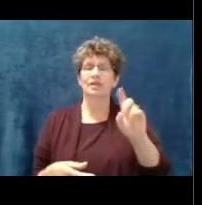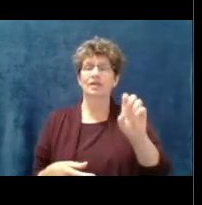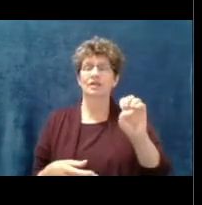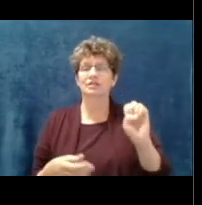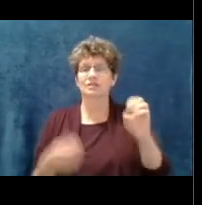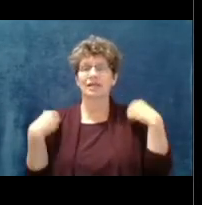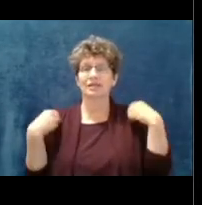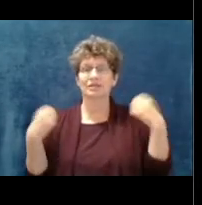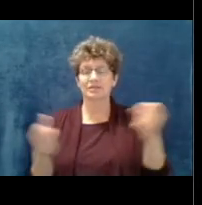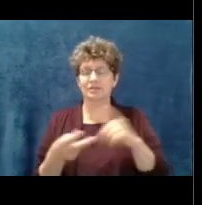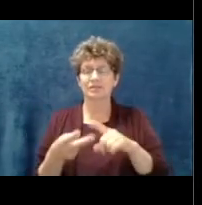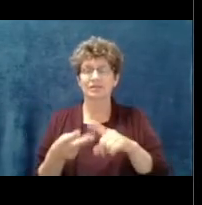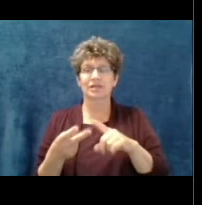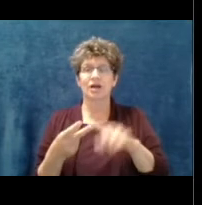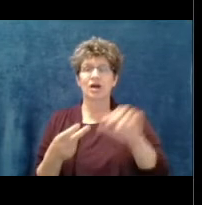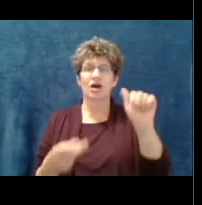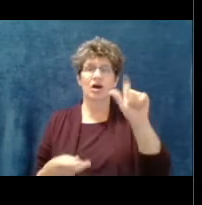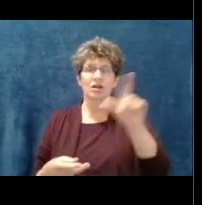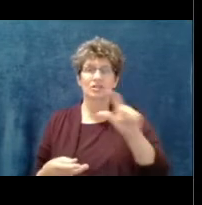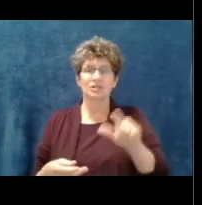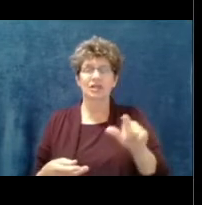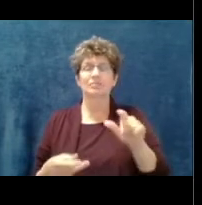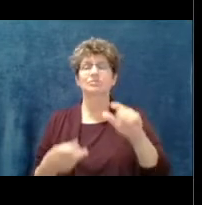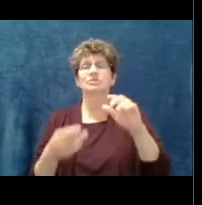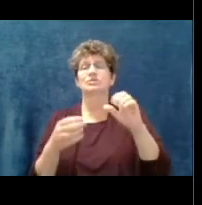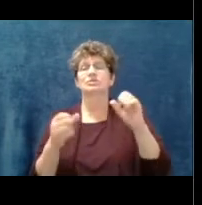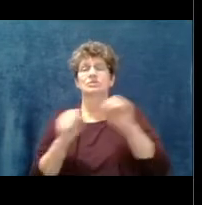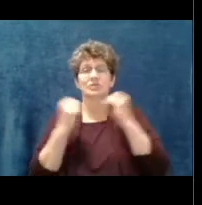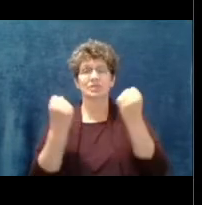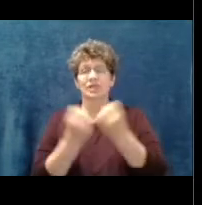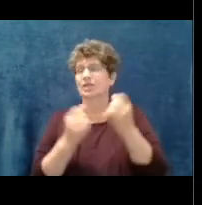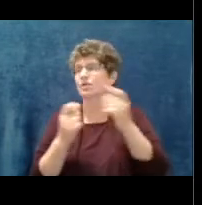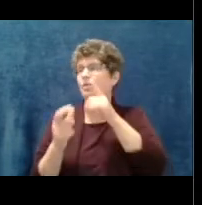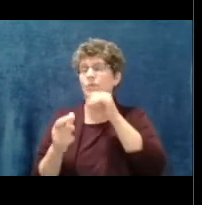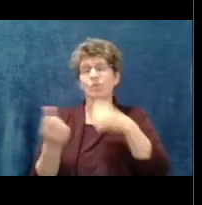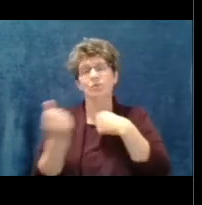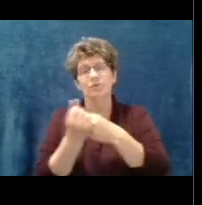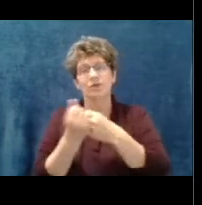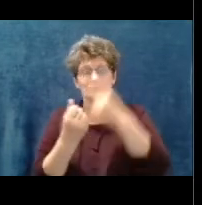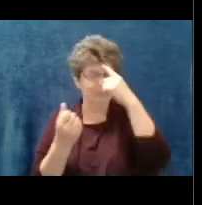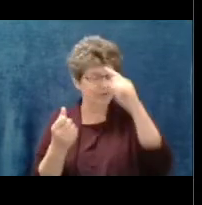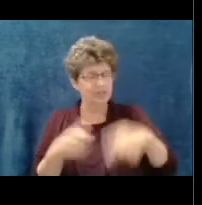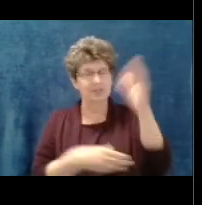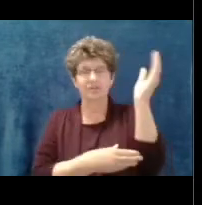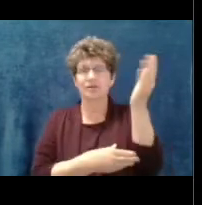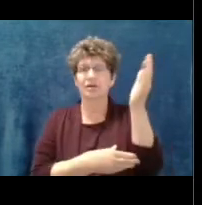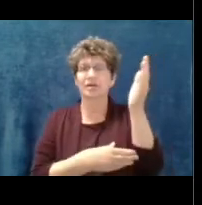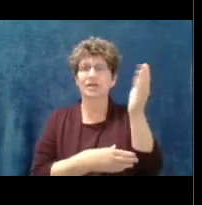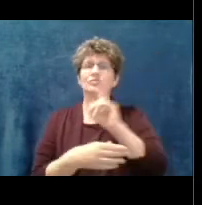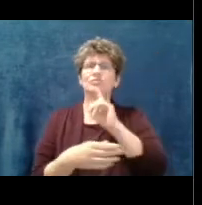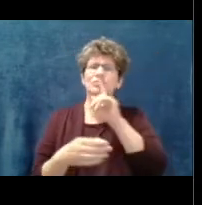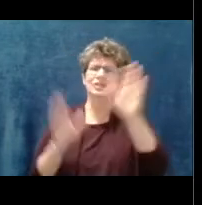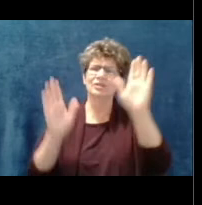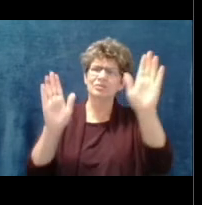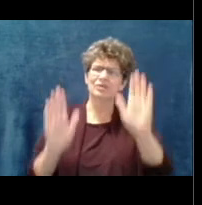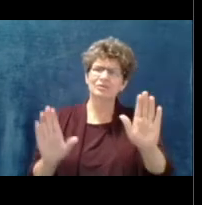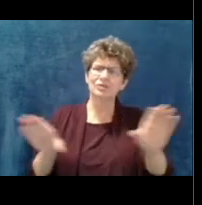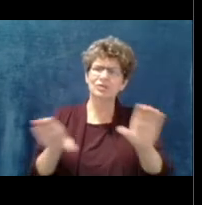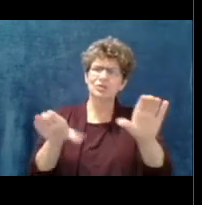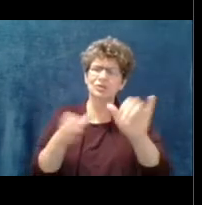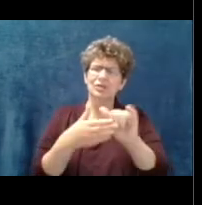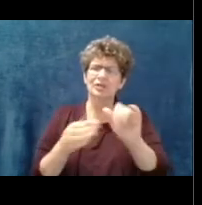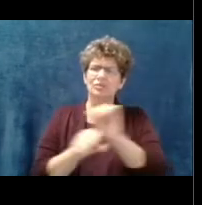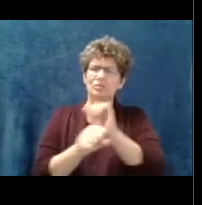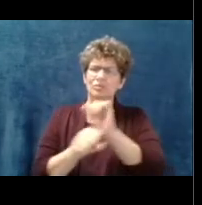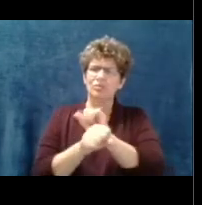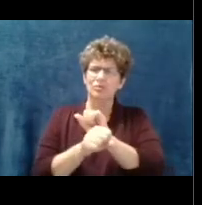so wonderful to be able to continue doing, this kind of work, even in the face of this COVID pandemic. And of course, thank you all again so